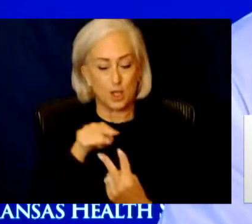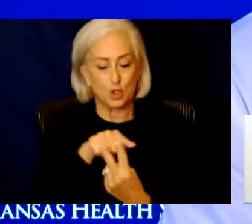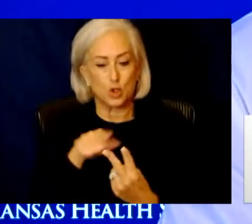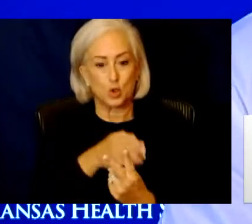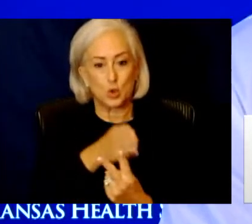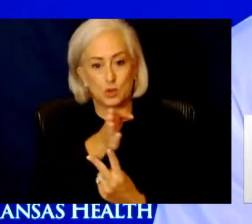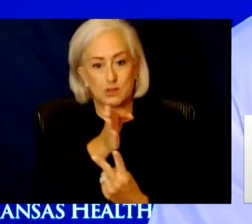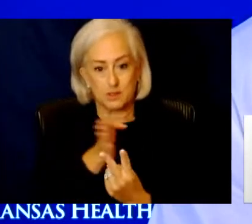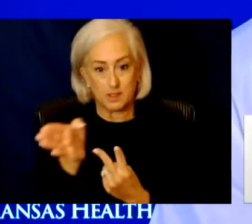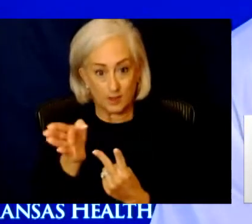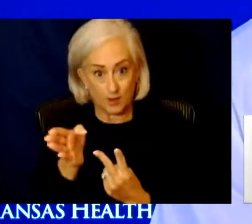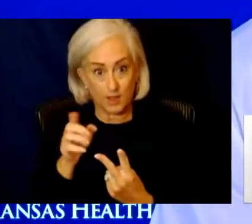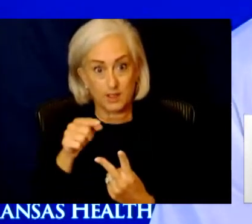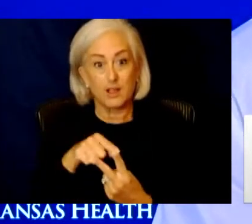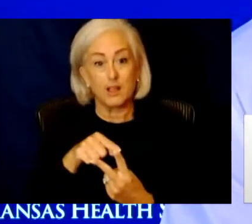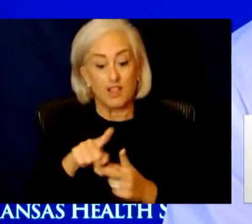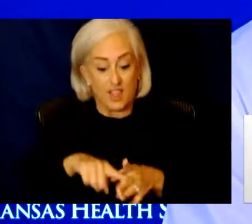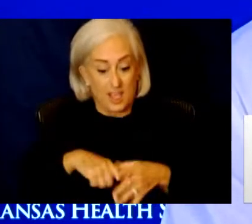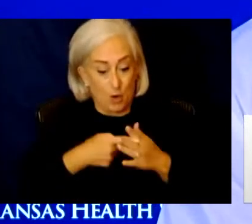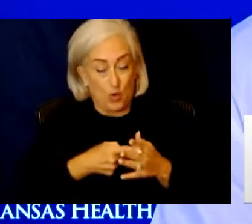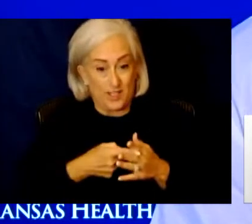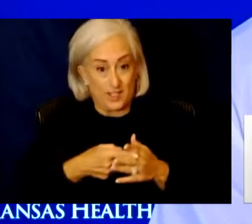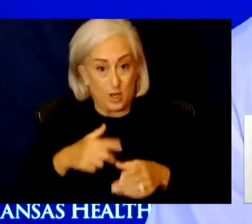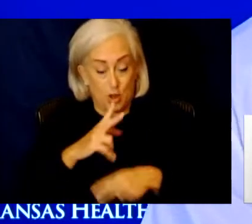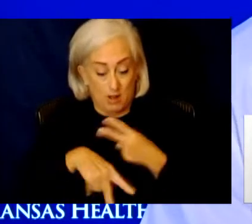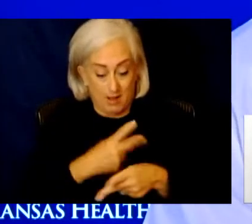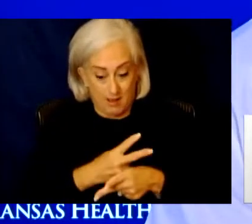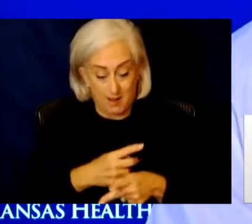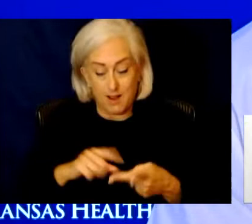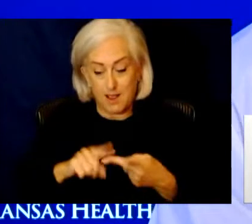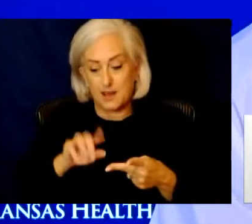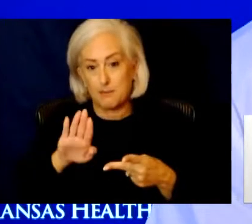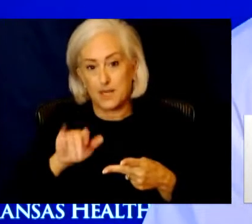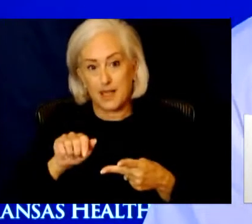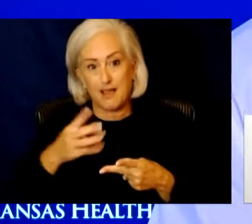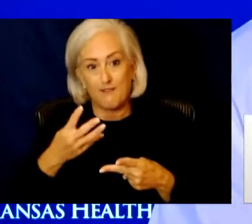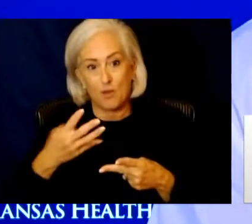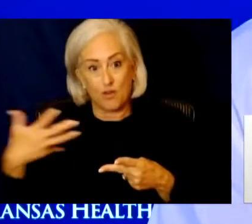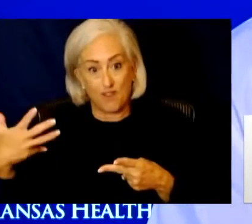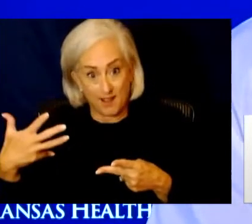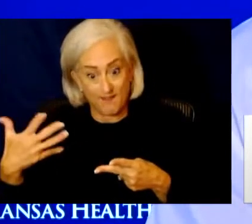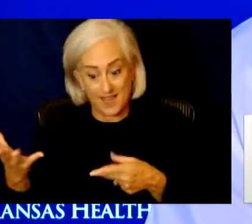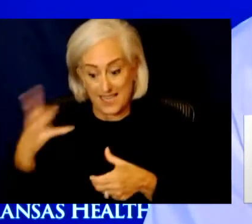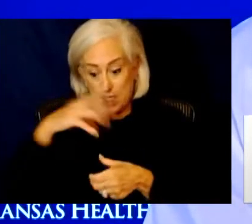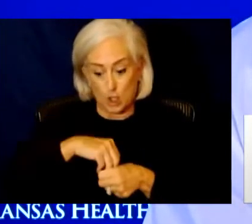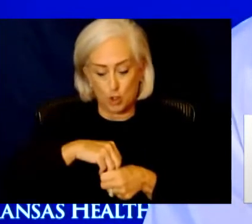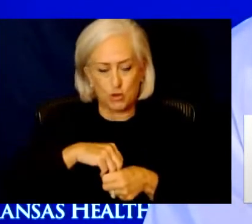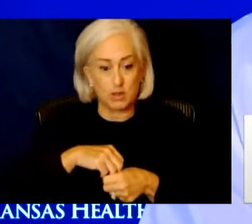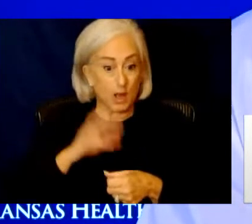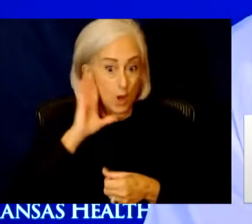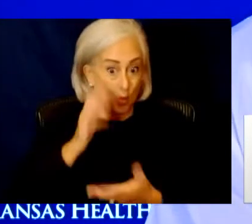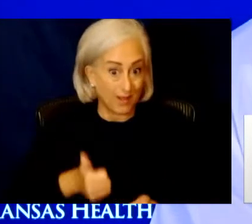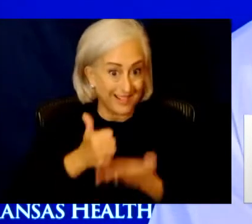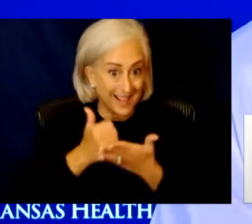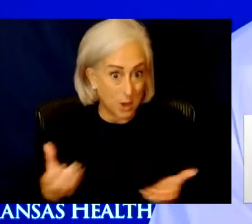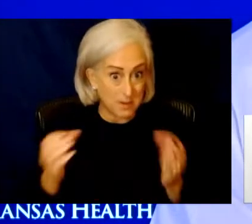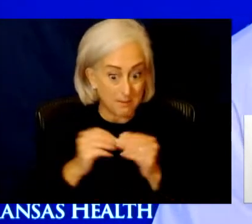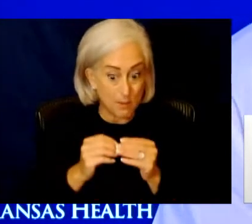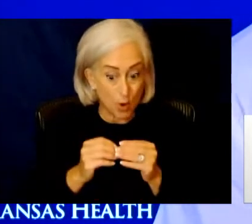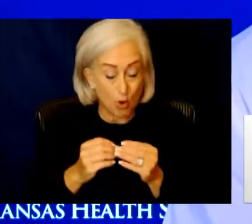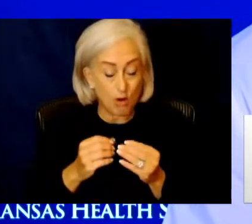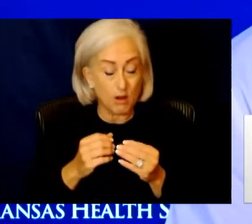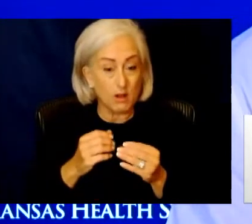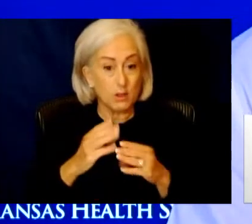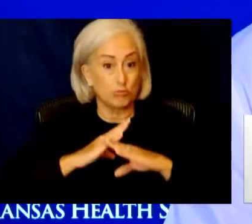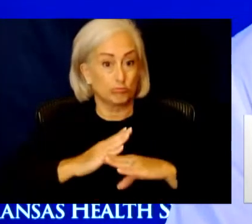the ancestral spike and then that B4 or B5 spike. How much more efficacious at protecting against hospitalization and severe disease? I think that